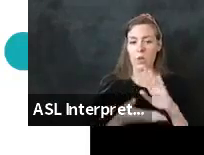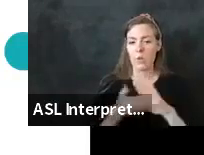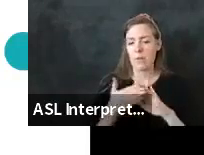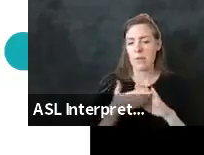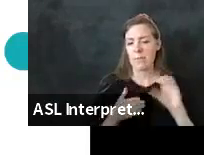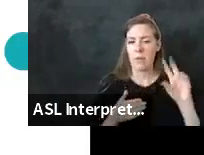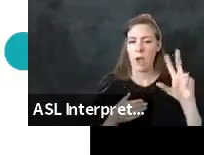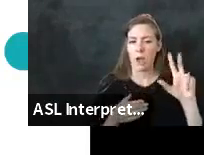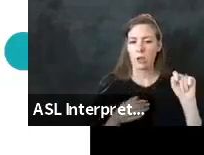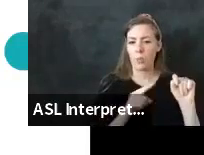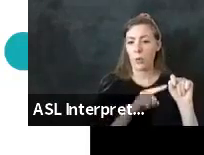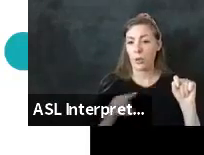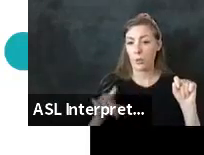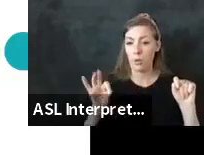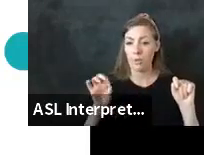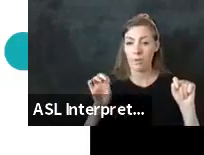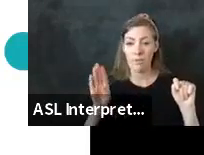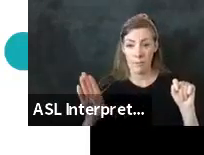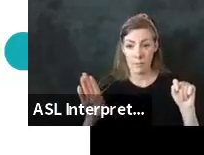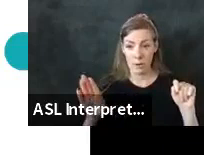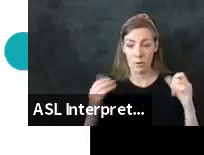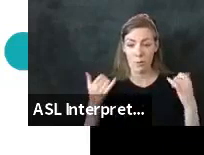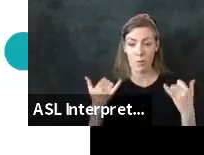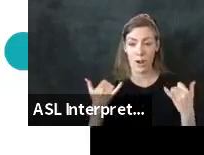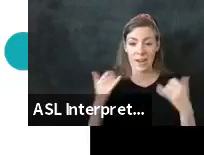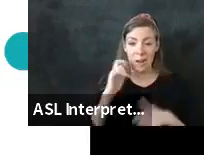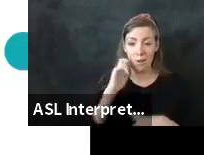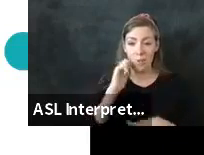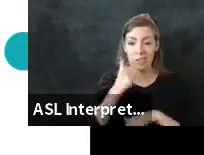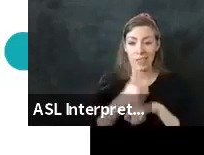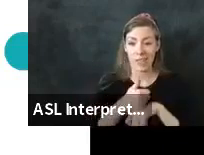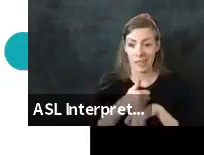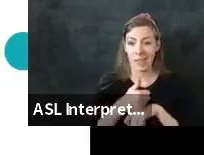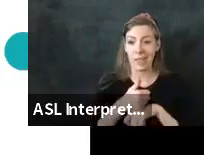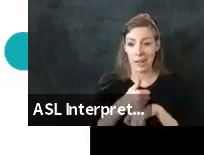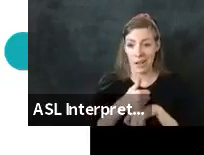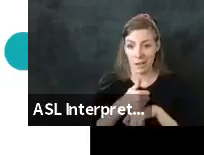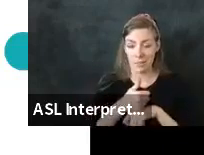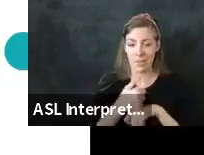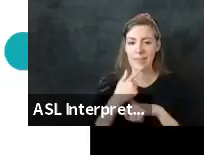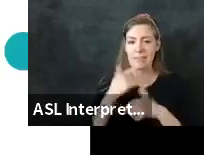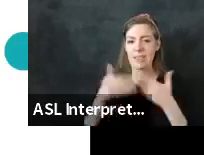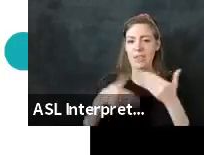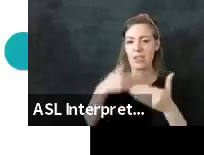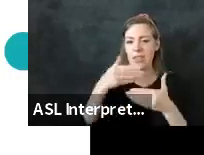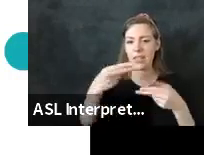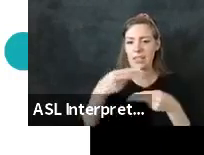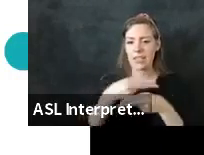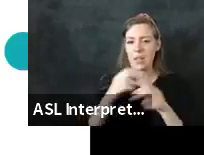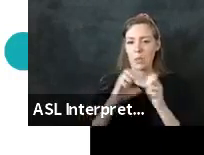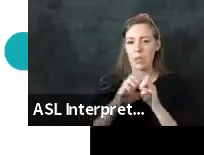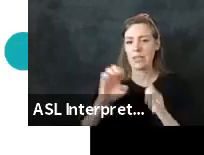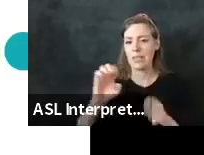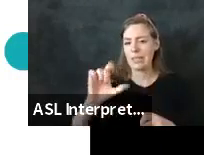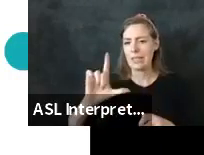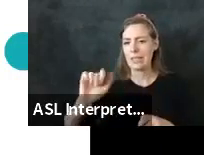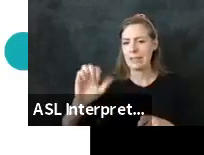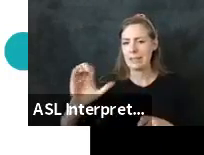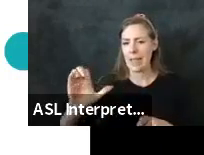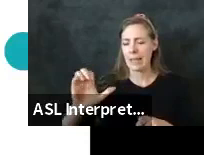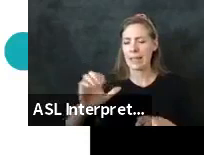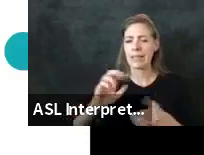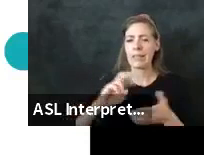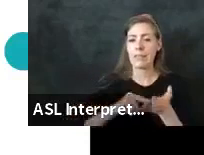through February. We're actually in the process of setting these up, as it says on the next slide, with ELACs. ELAC is the